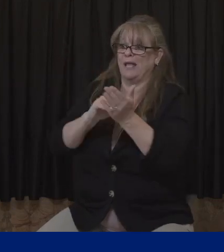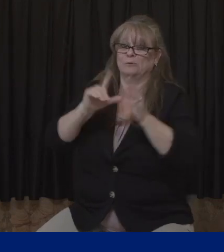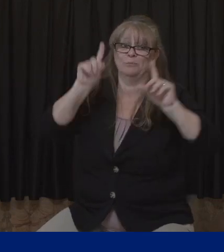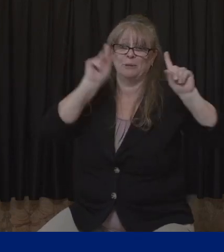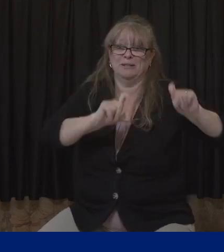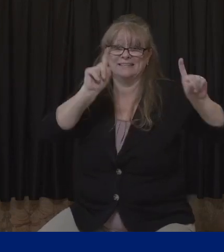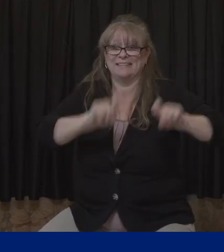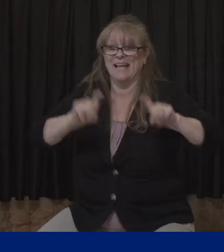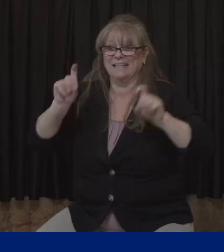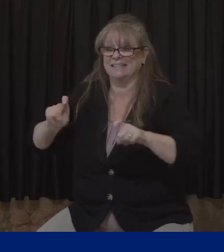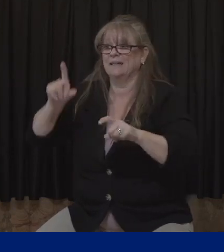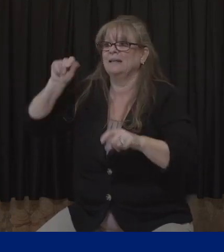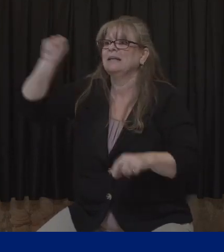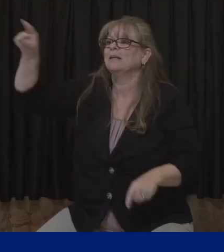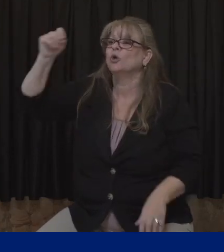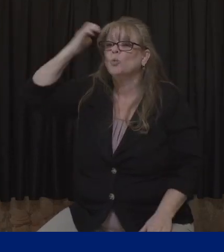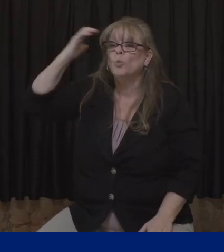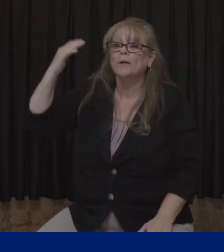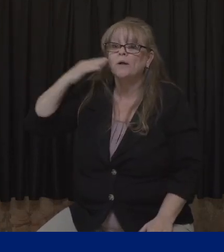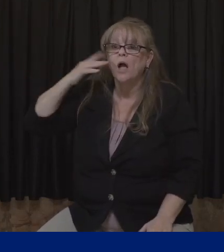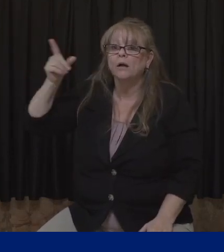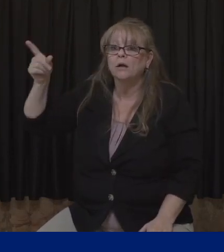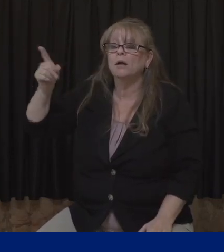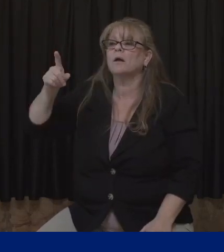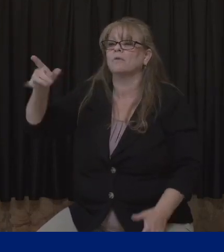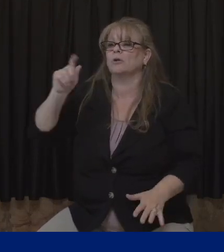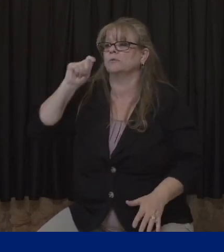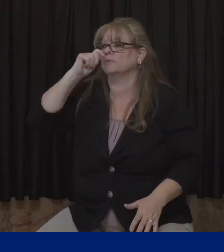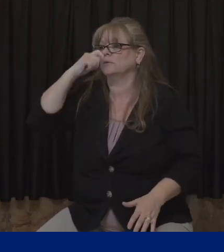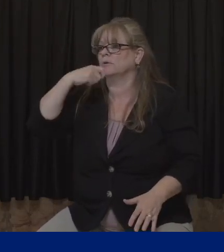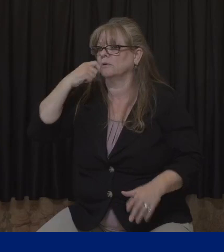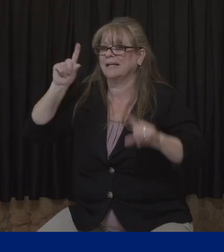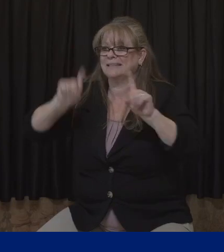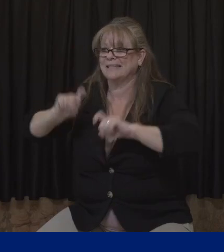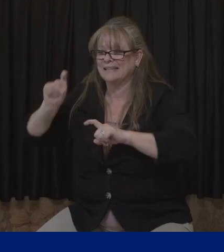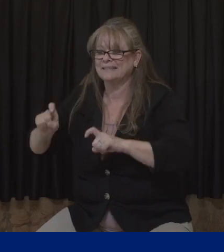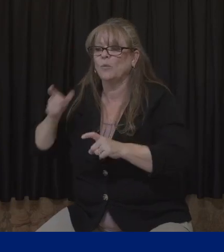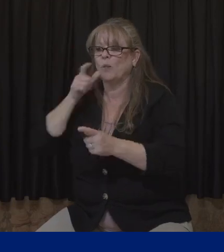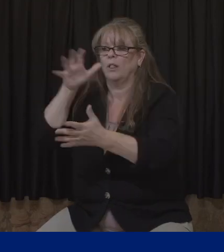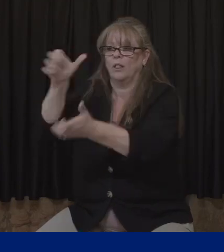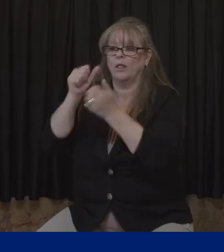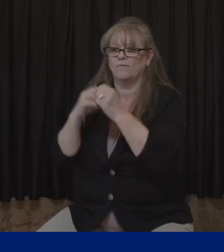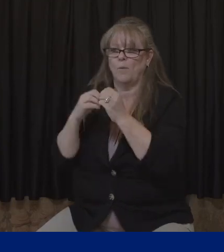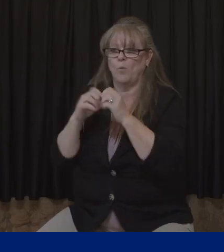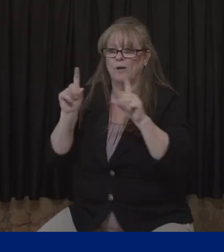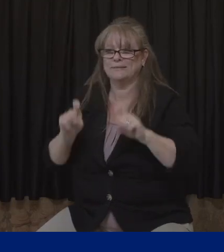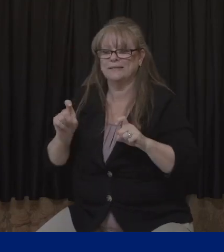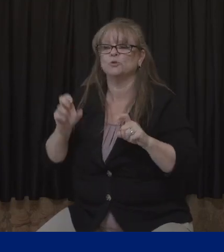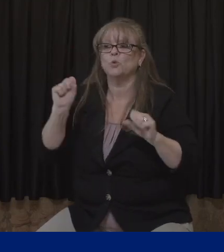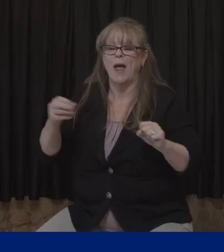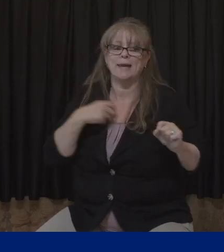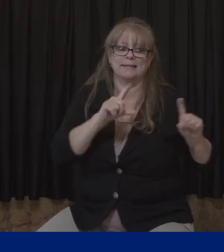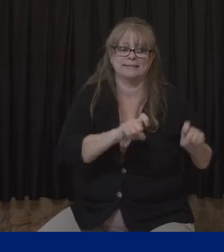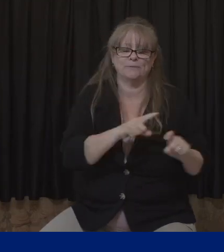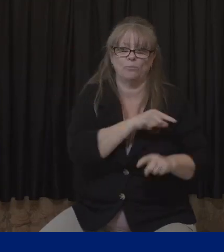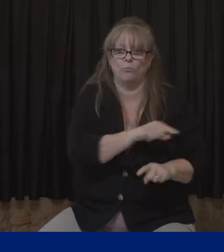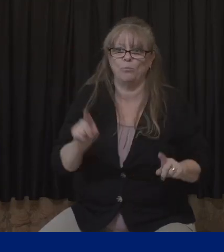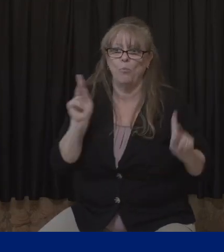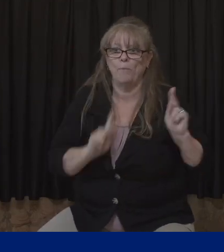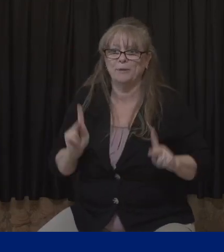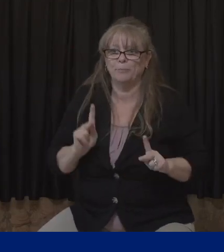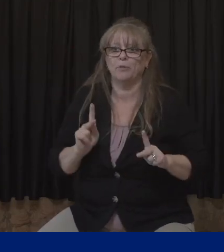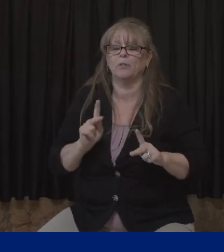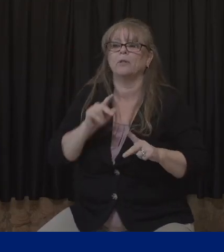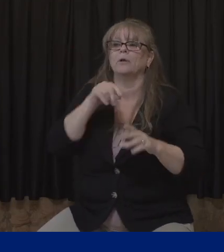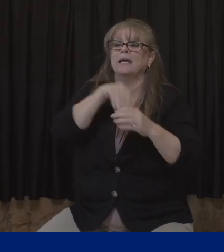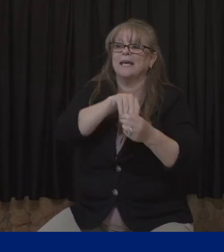Solgen, additional swabs. We've already begun testing of asymptomatic individuals that work in nursing home facilities, and we're going to have a detailed